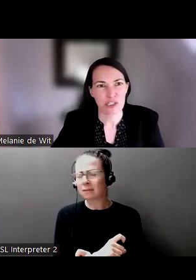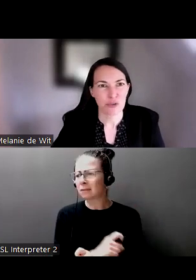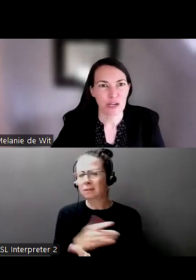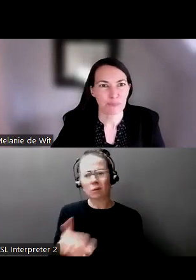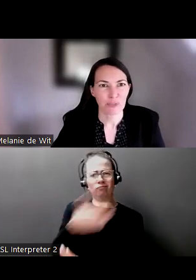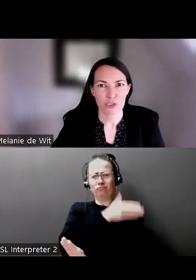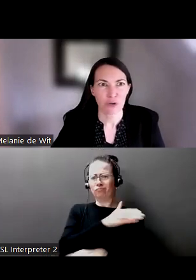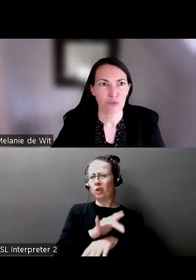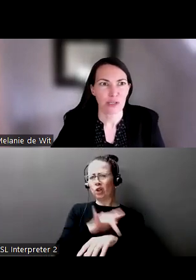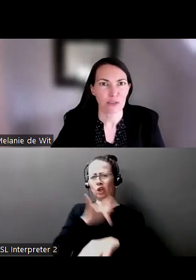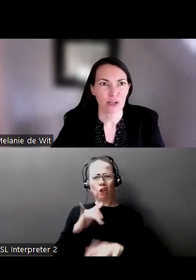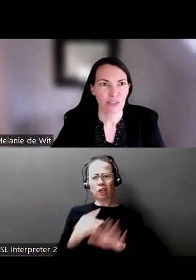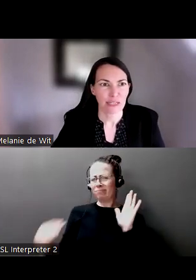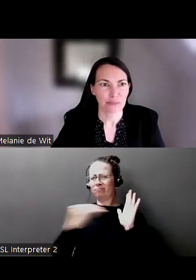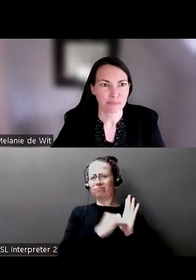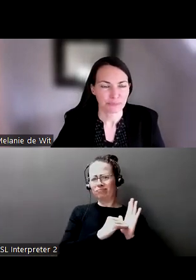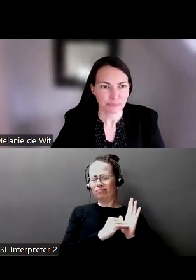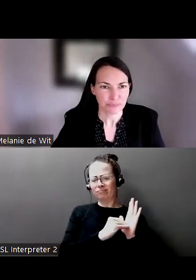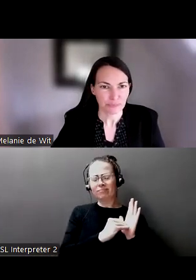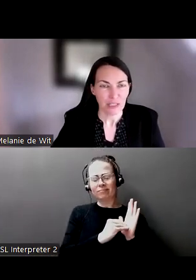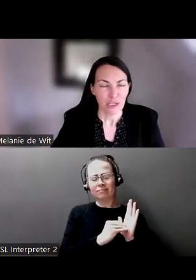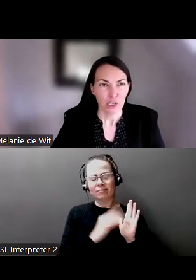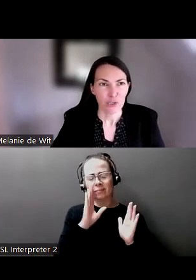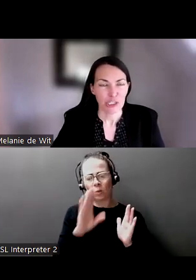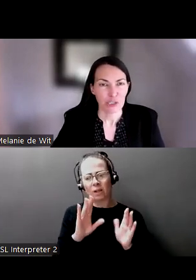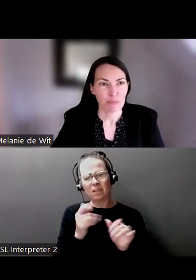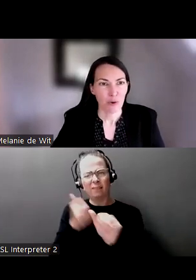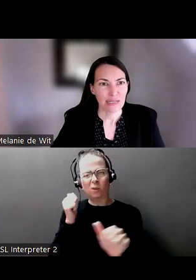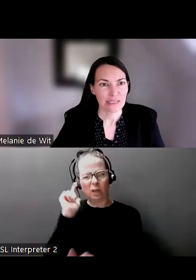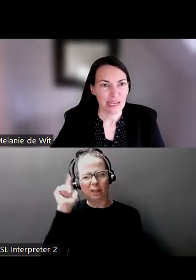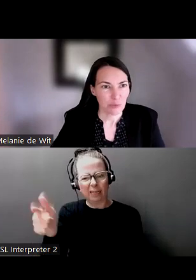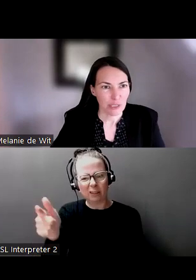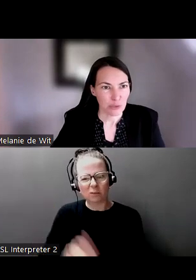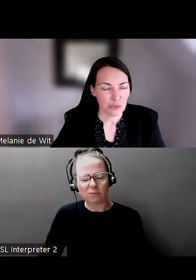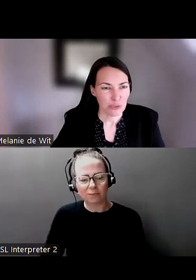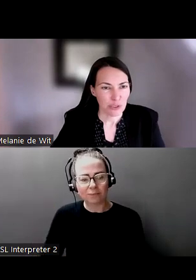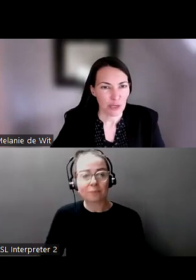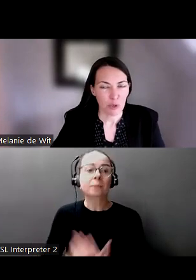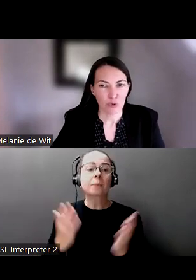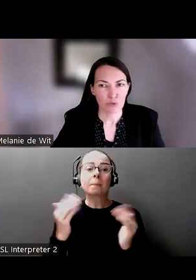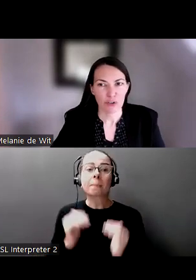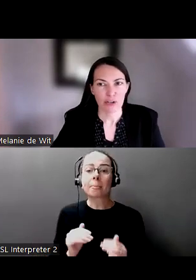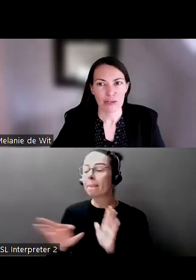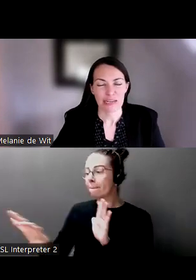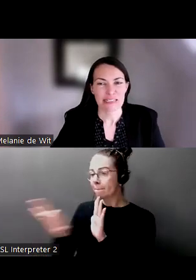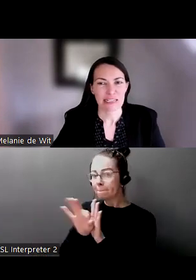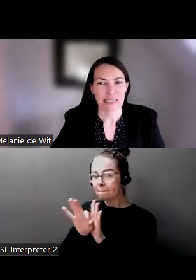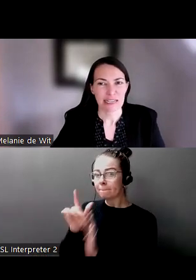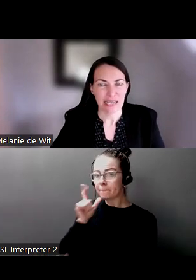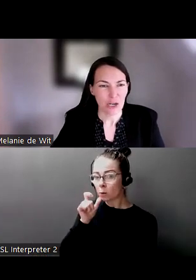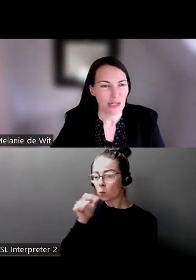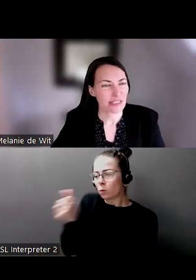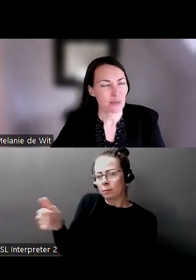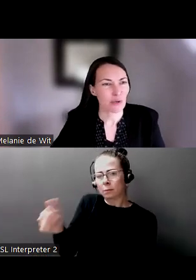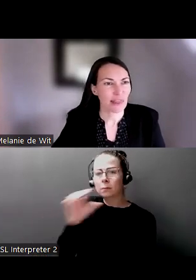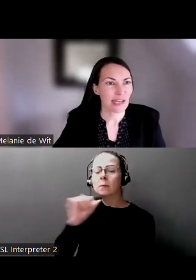helps to avoid a lot of that. Who can you appoint? Anyone who's over 18.